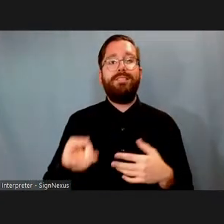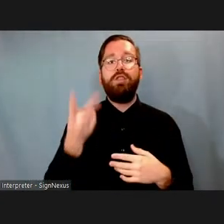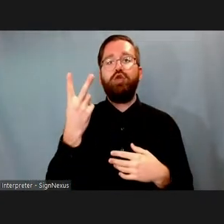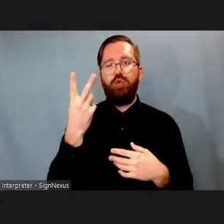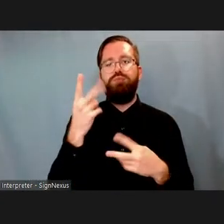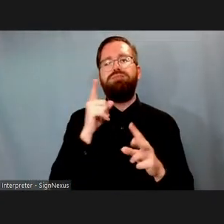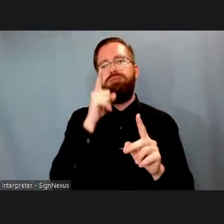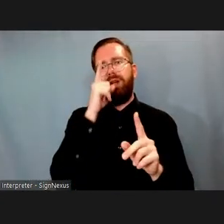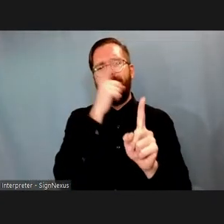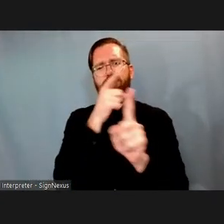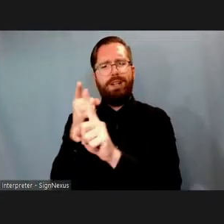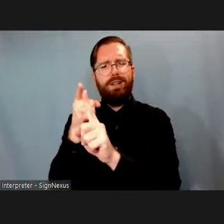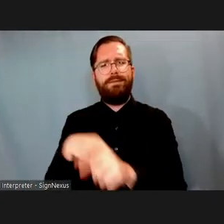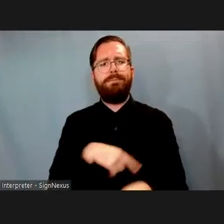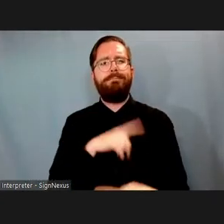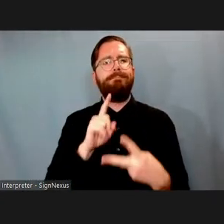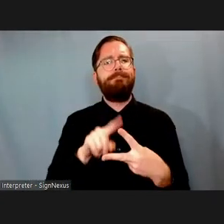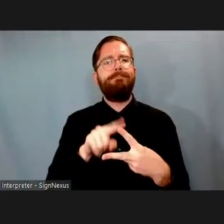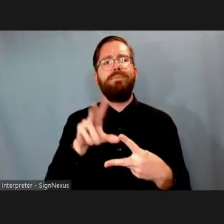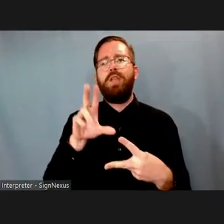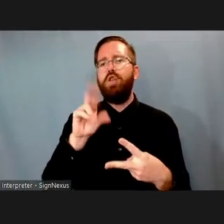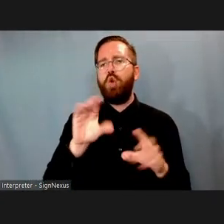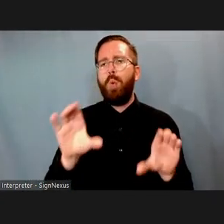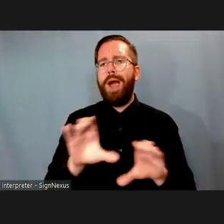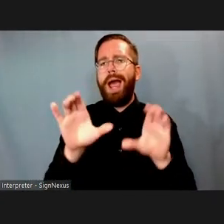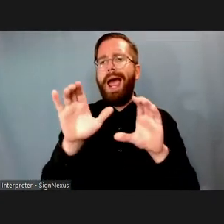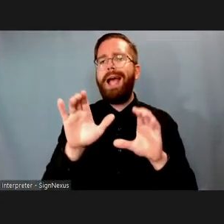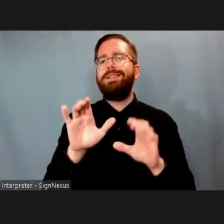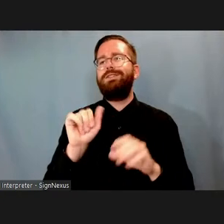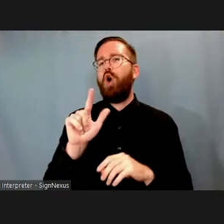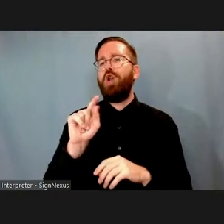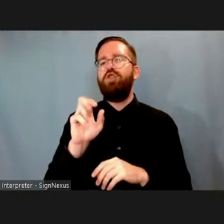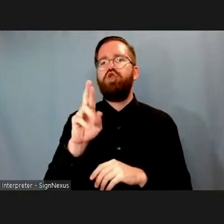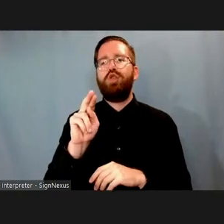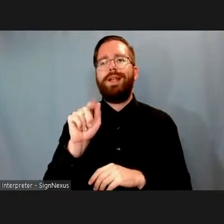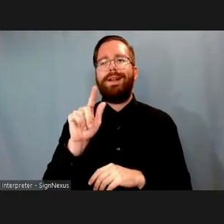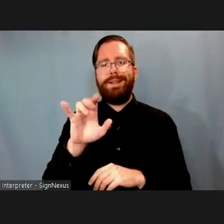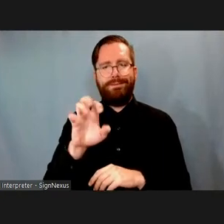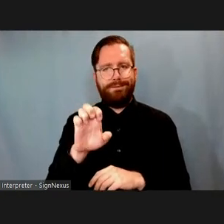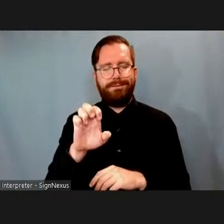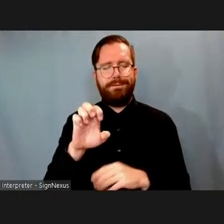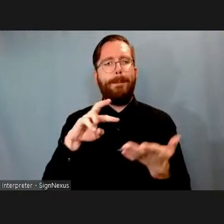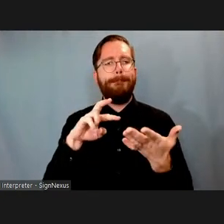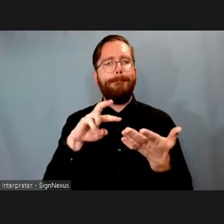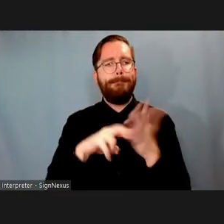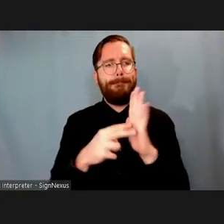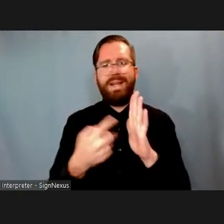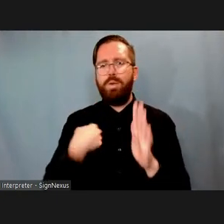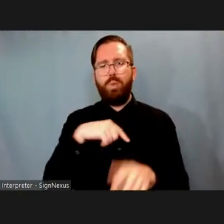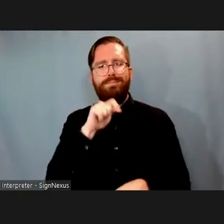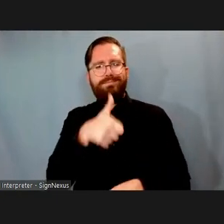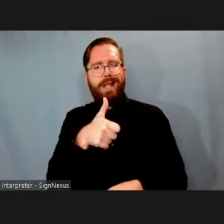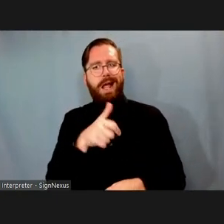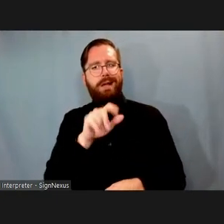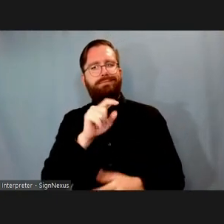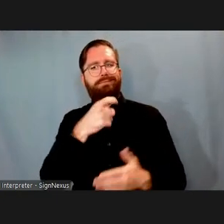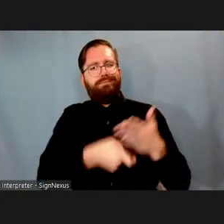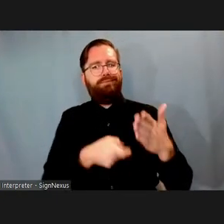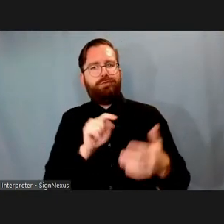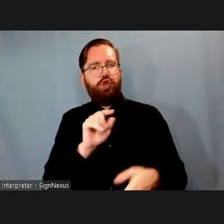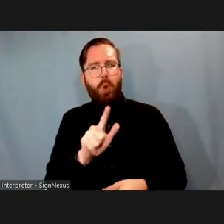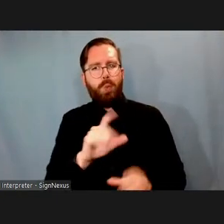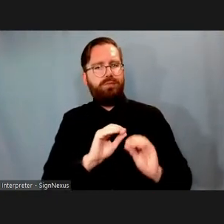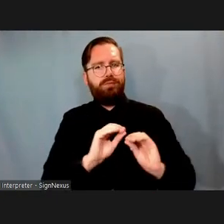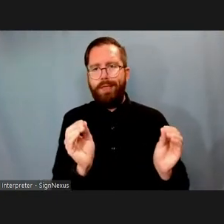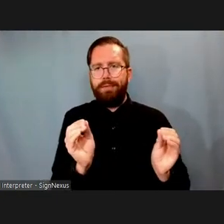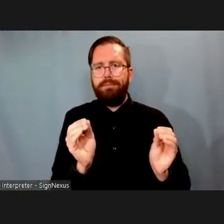assessment the no action alternative in which there is no program to told vehicles in the manhattan central business district no comprehensive plan to